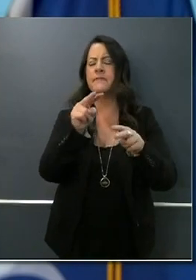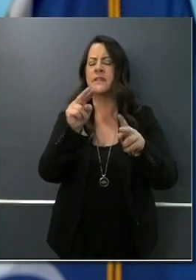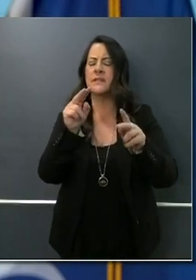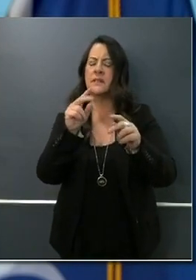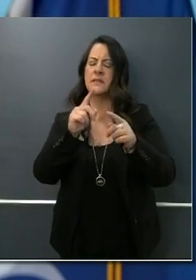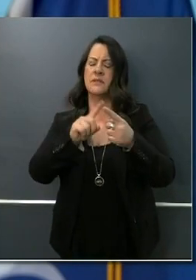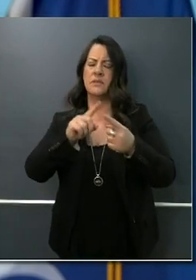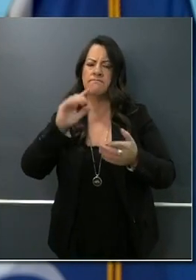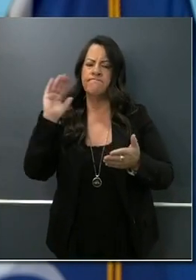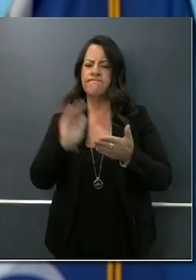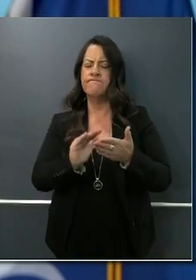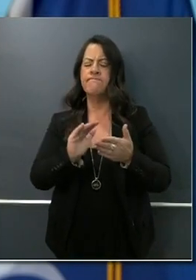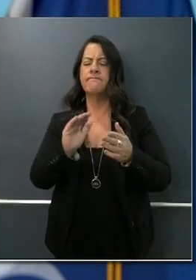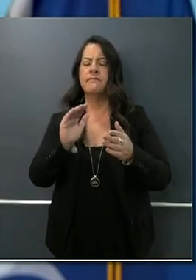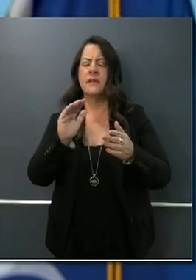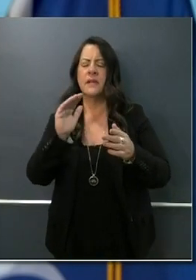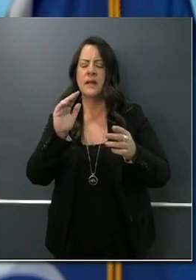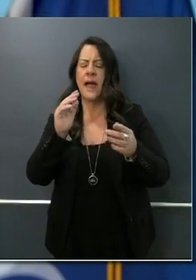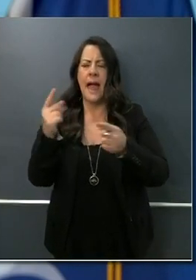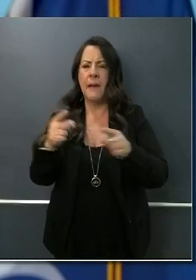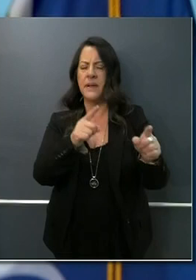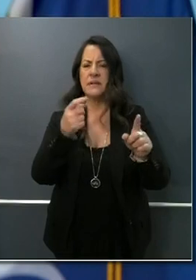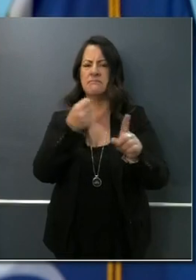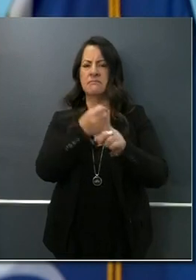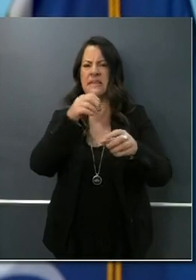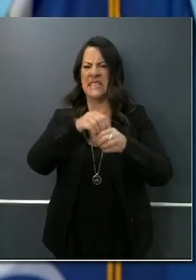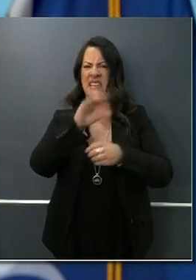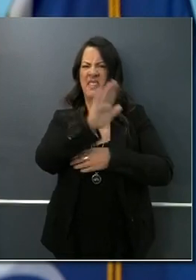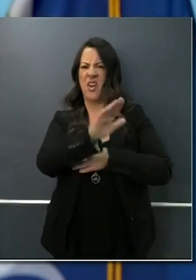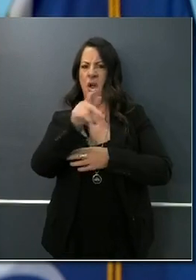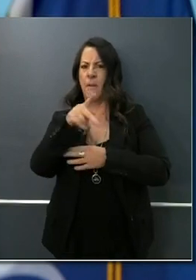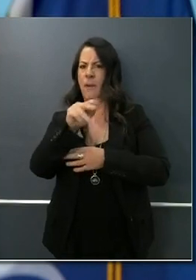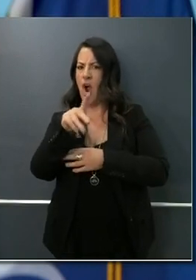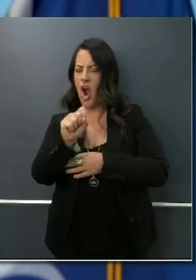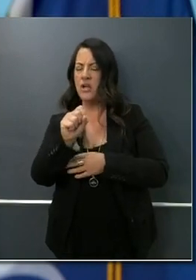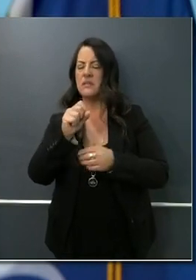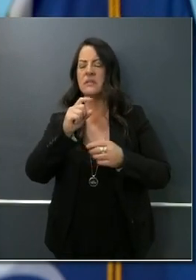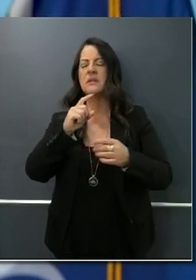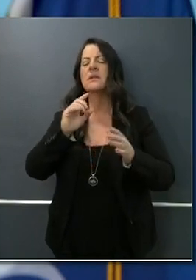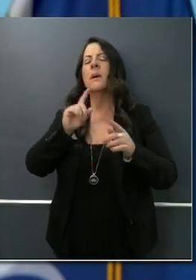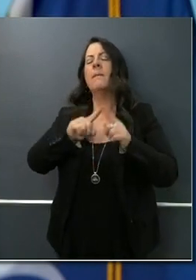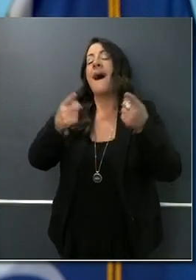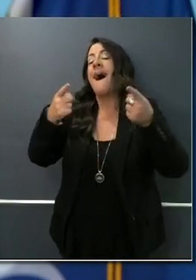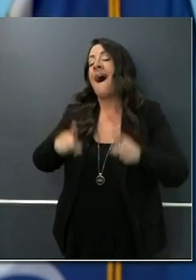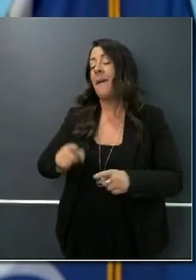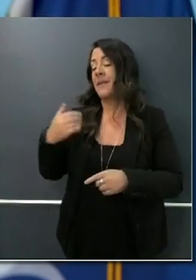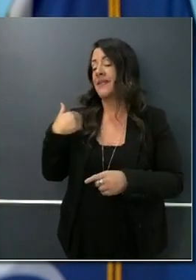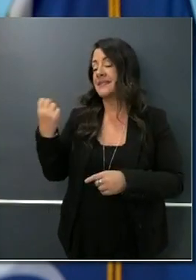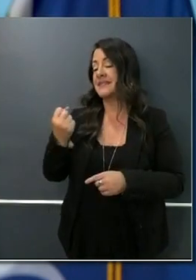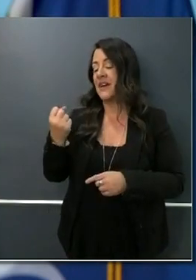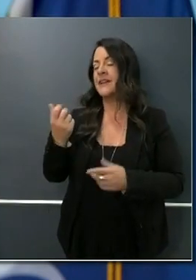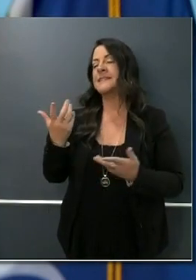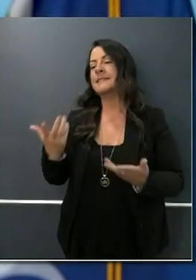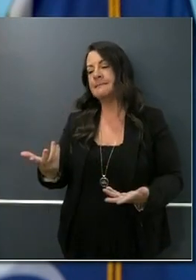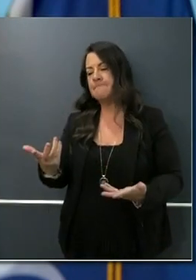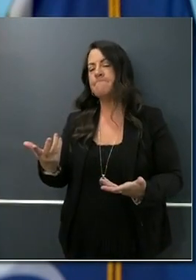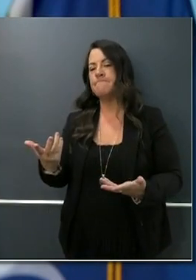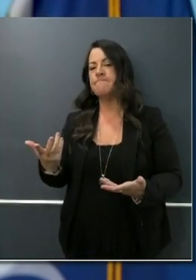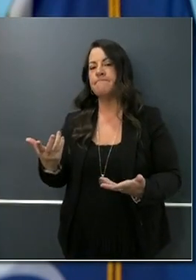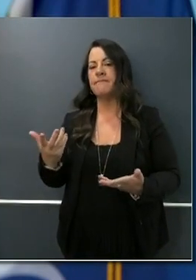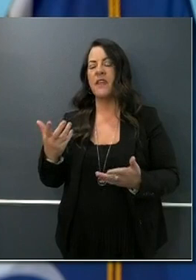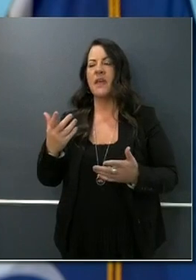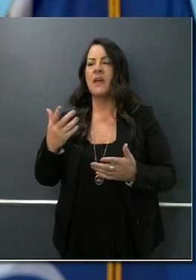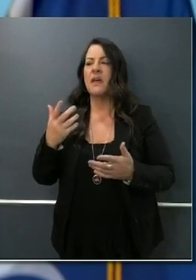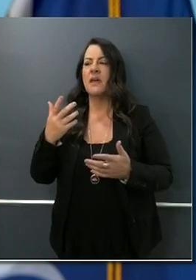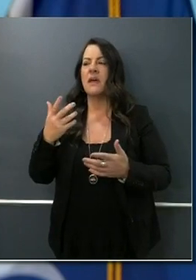it was mitigated. Look, there were thousands of contacts, particularly on Saturday, substantially less so on Sunday